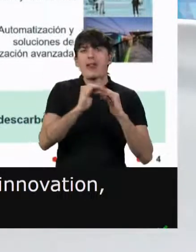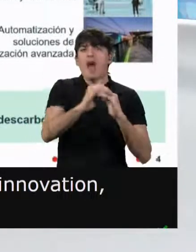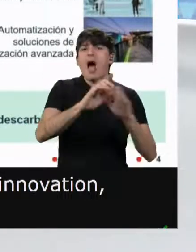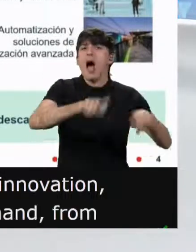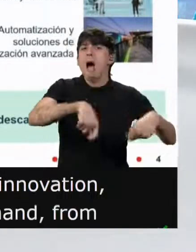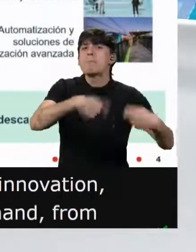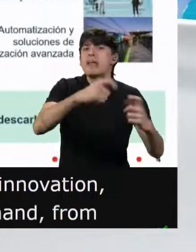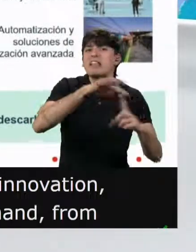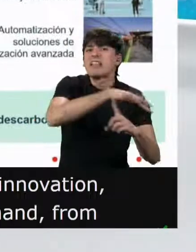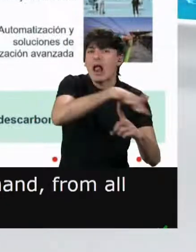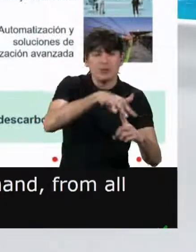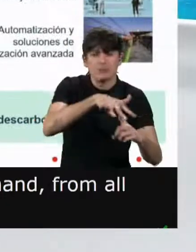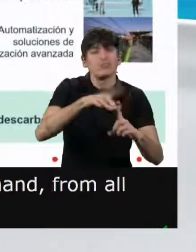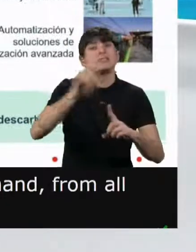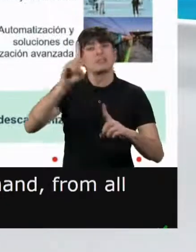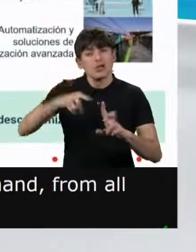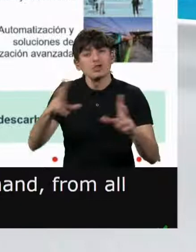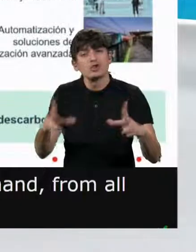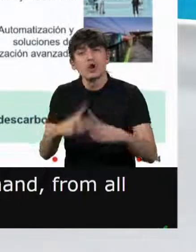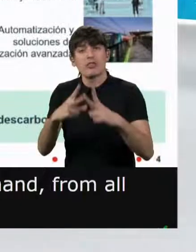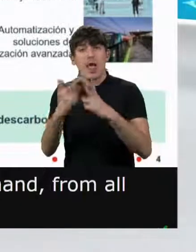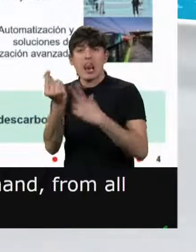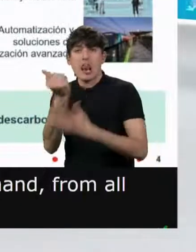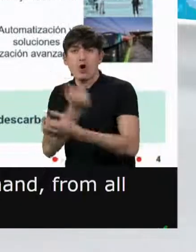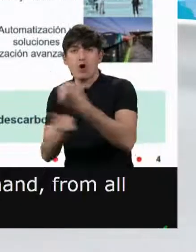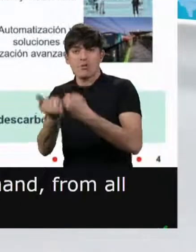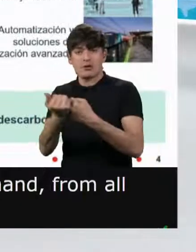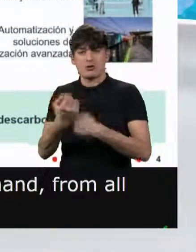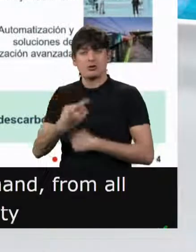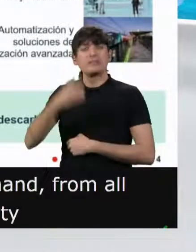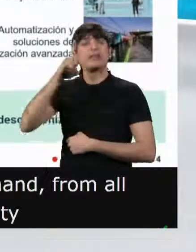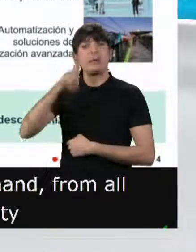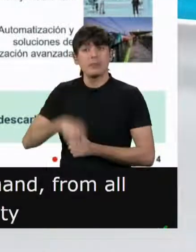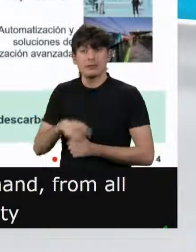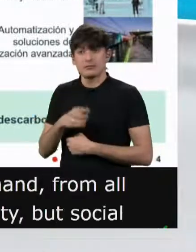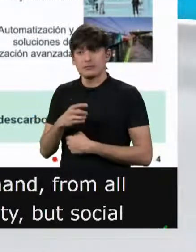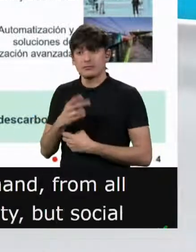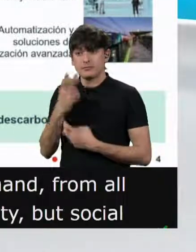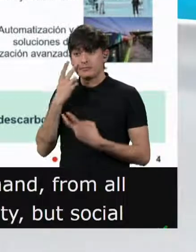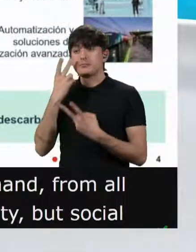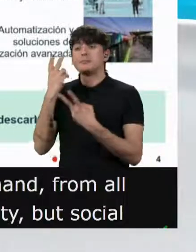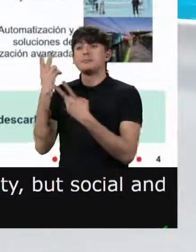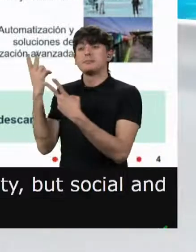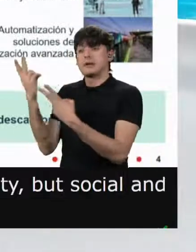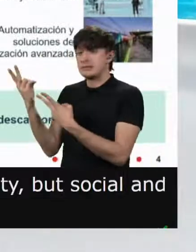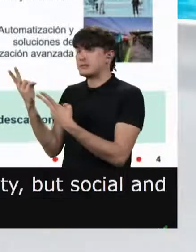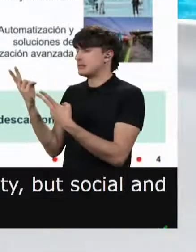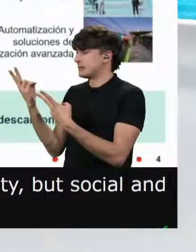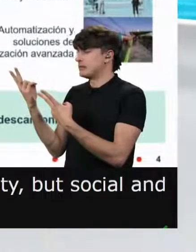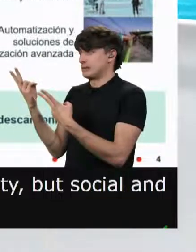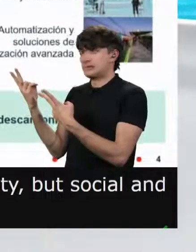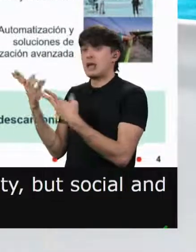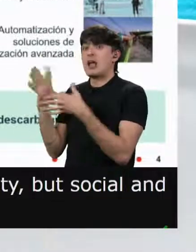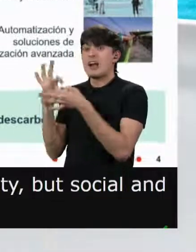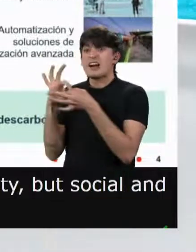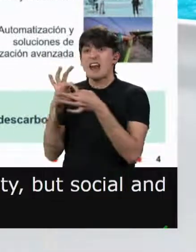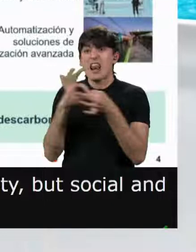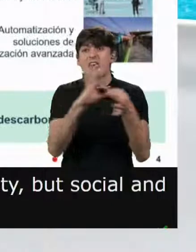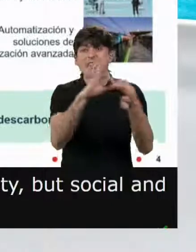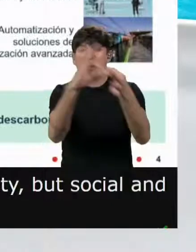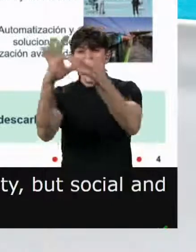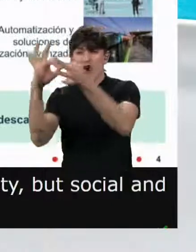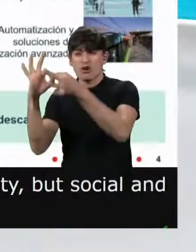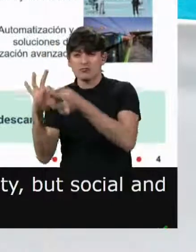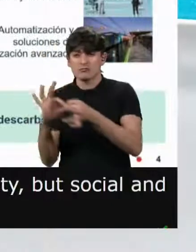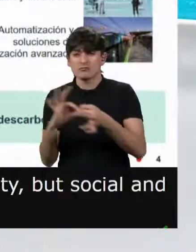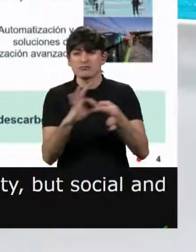environmental system, social and economic sustainability as well. And as you can see, the